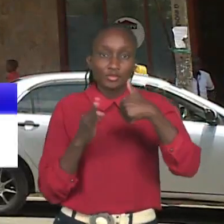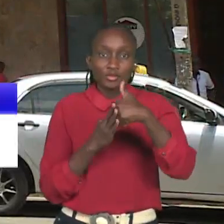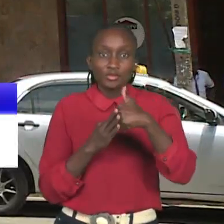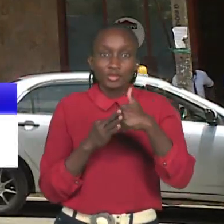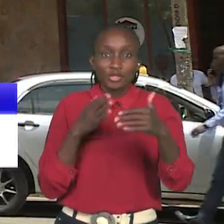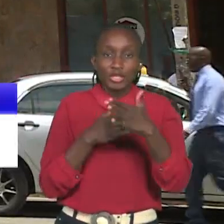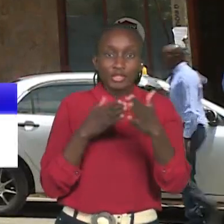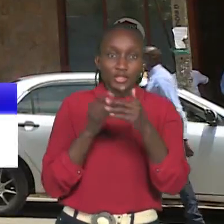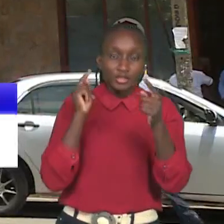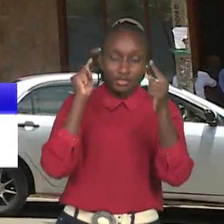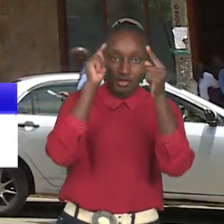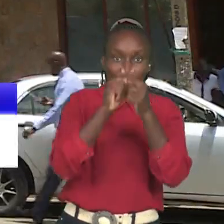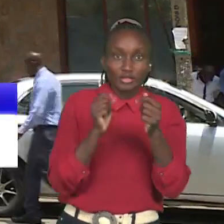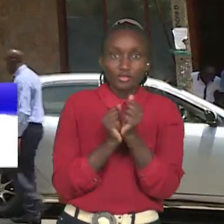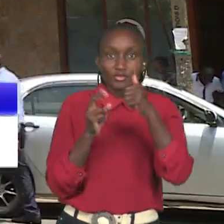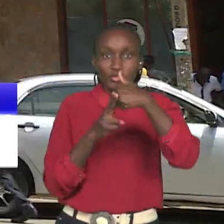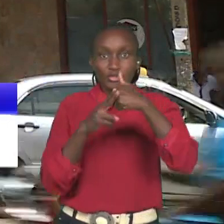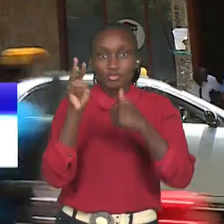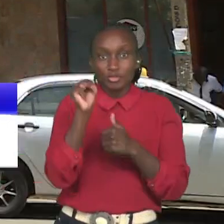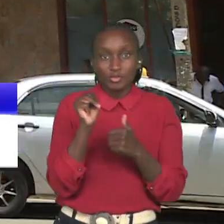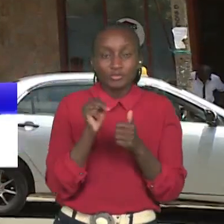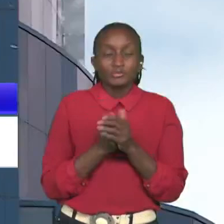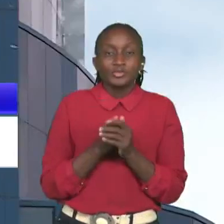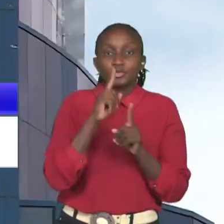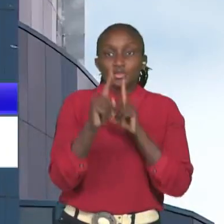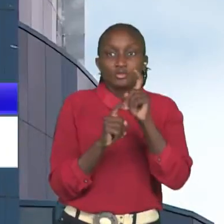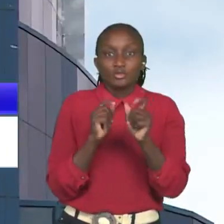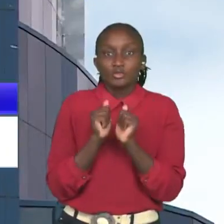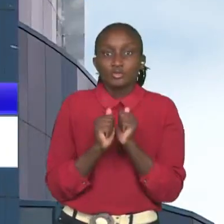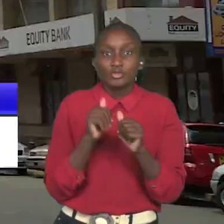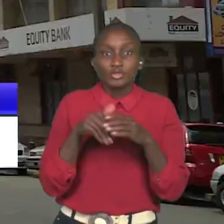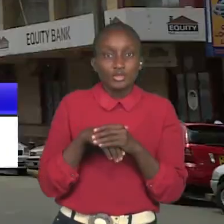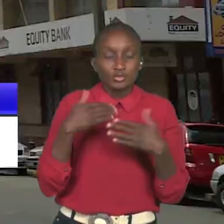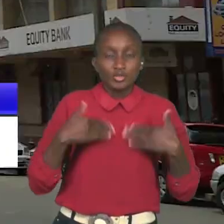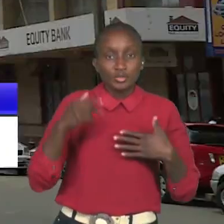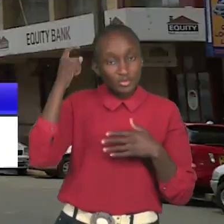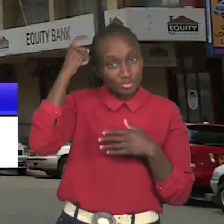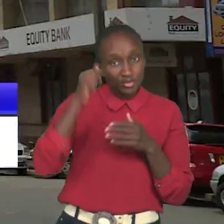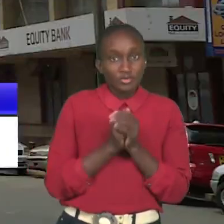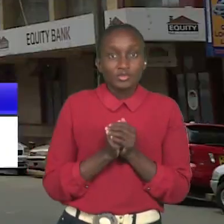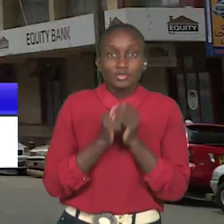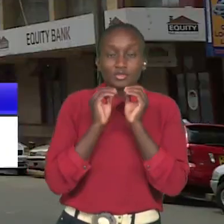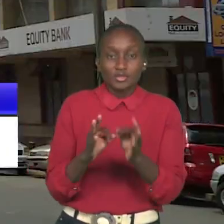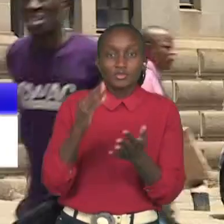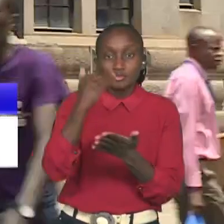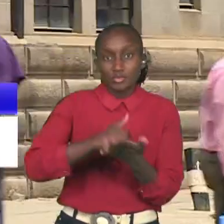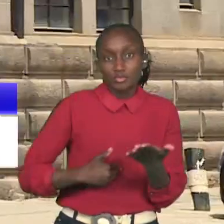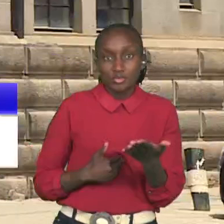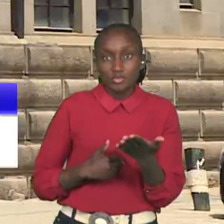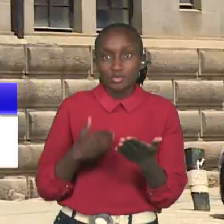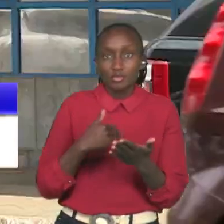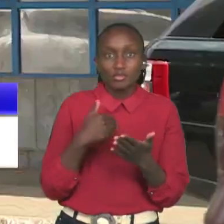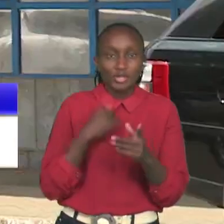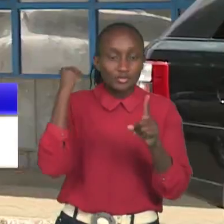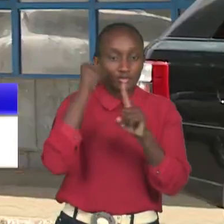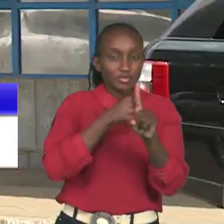of 217 million. The question that continues to beg in all this is whether the demonetization will have the desired